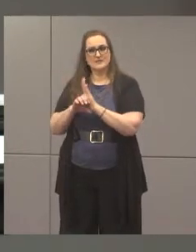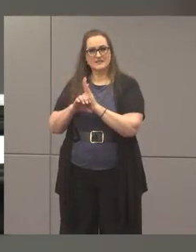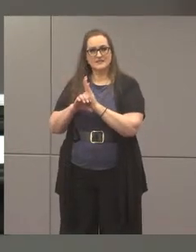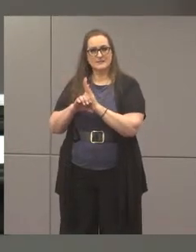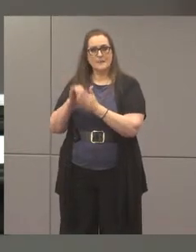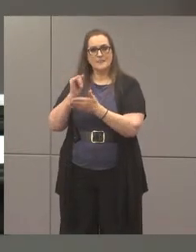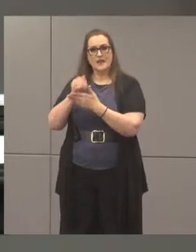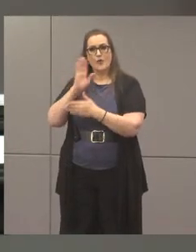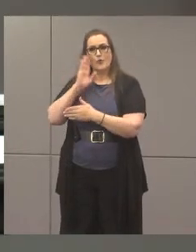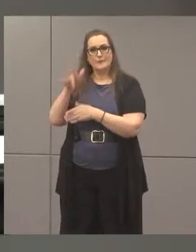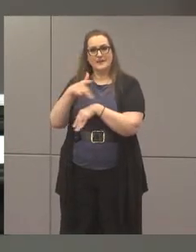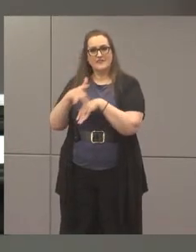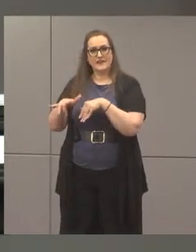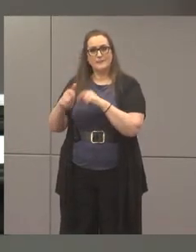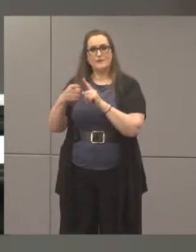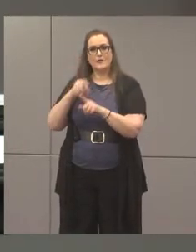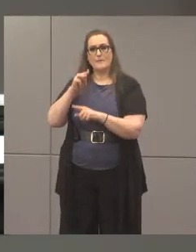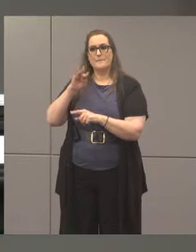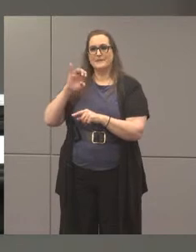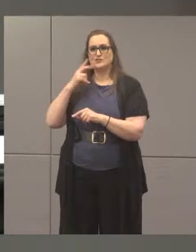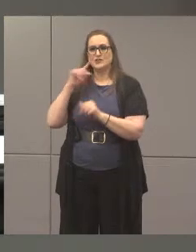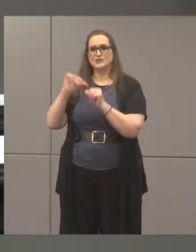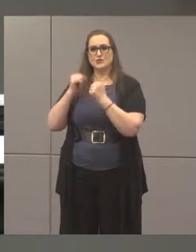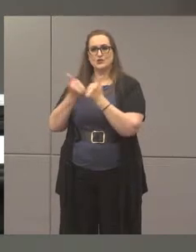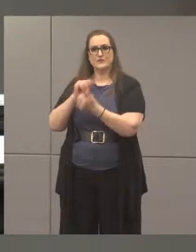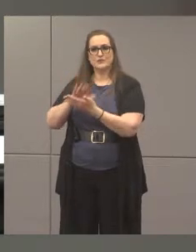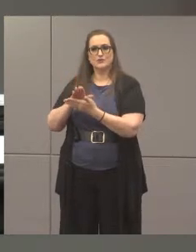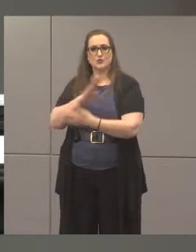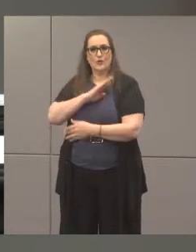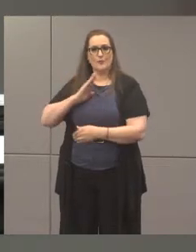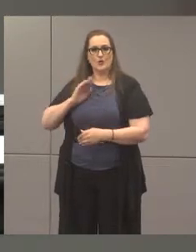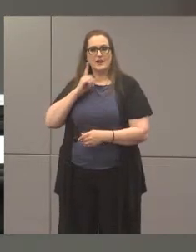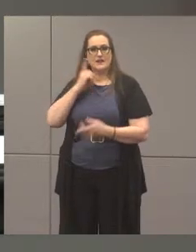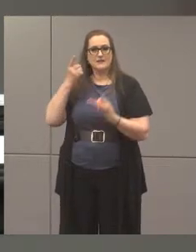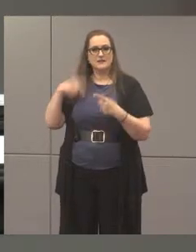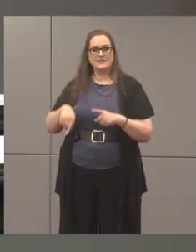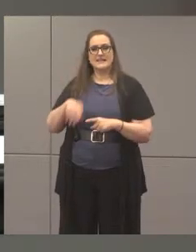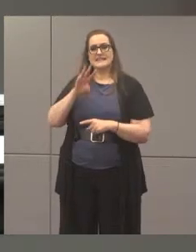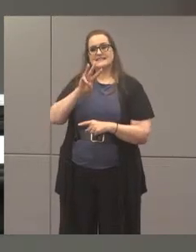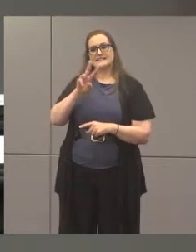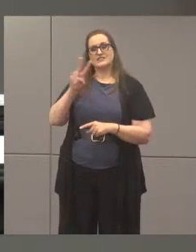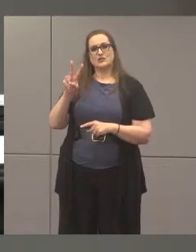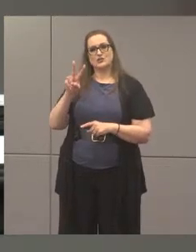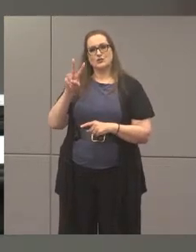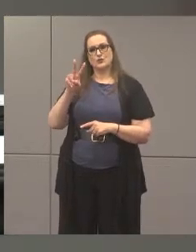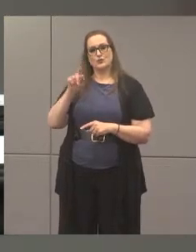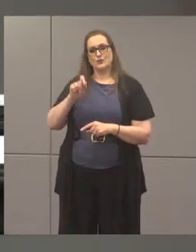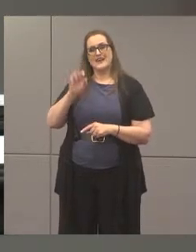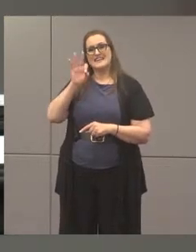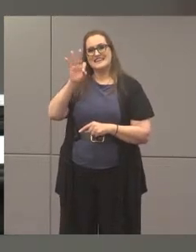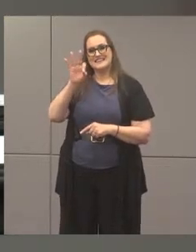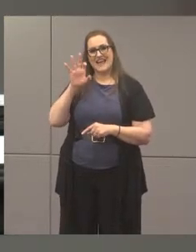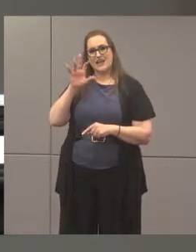that would be available from the Michigan Association of School Board, it ends up at 62,931.